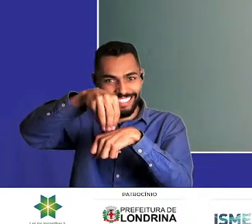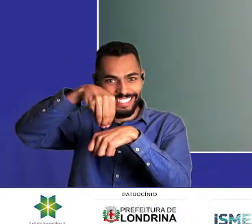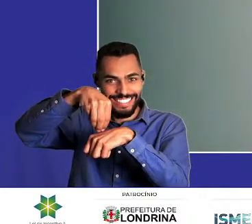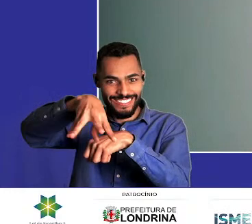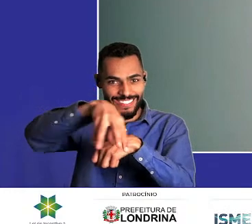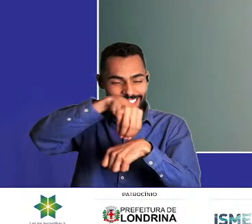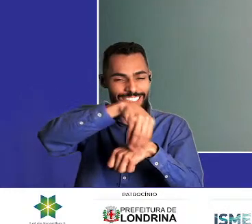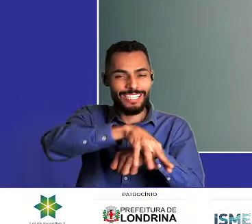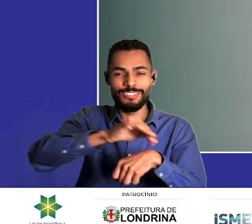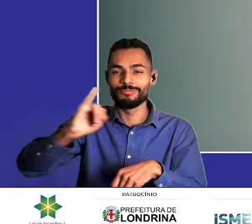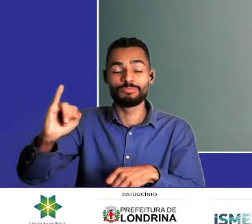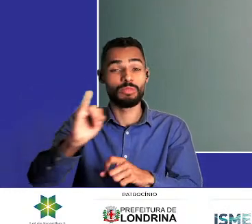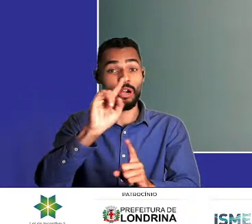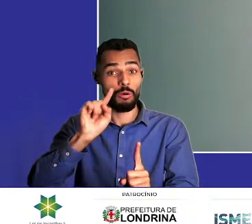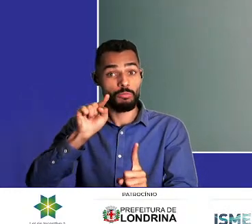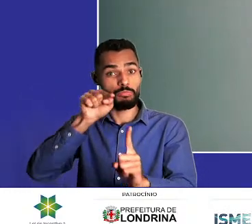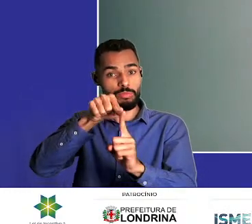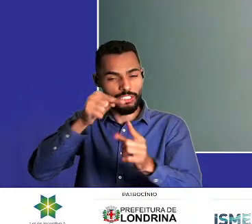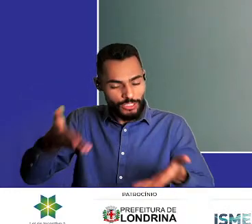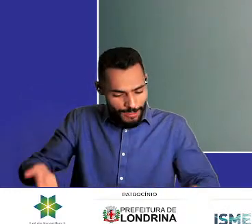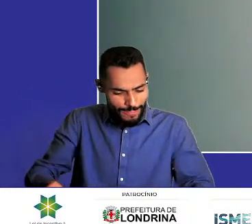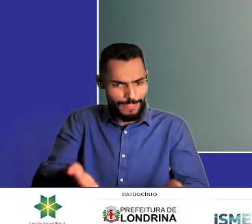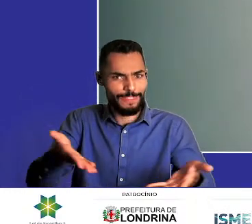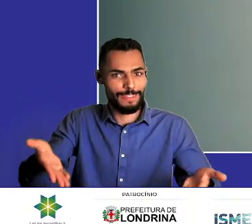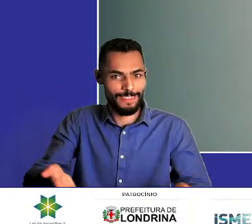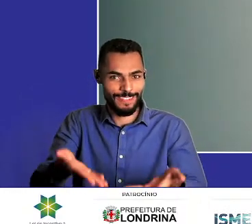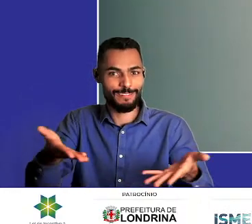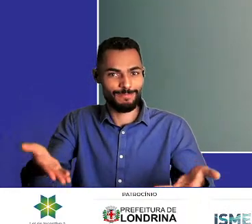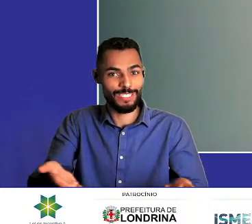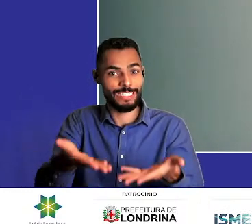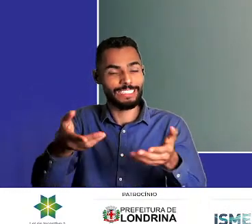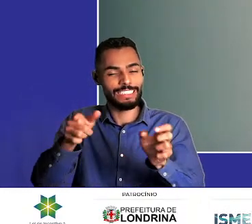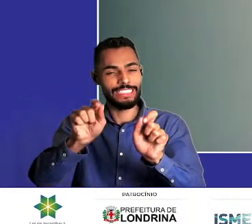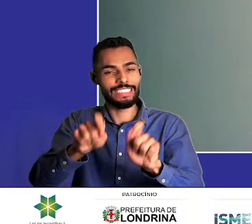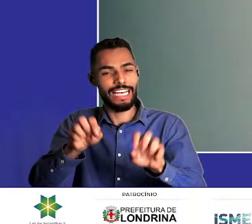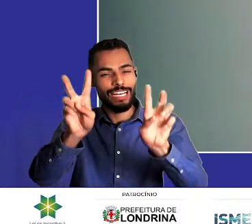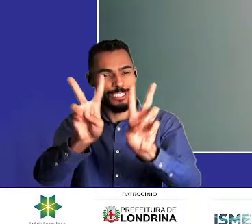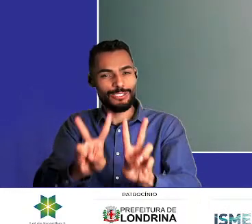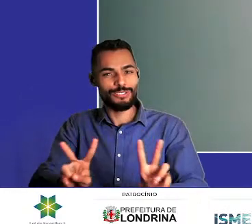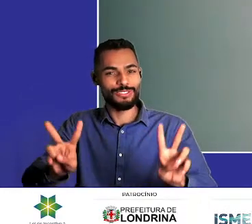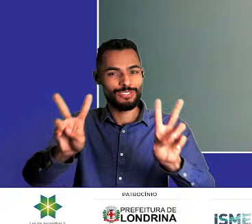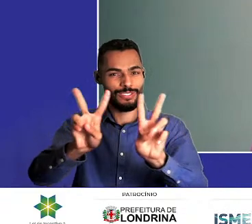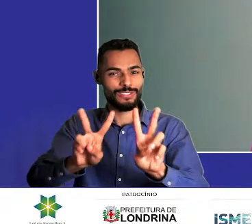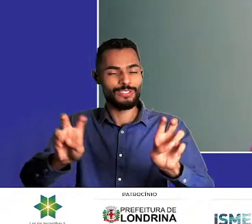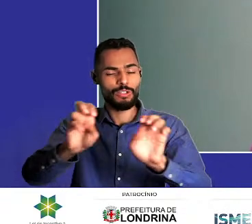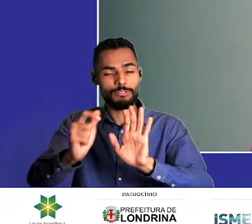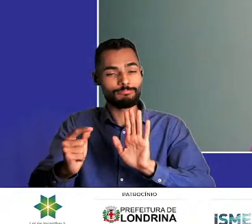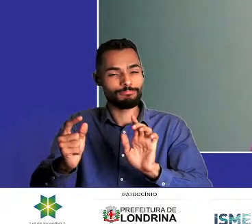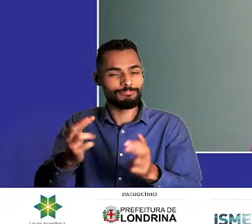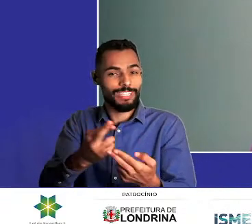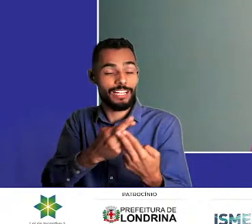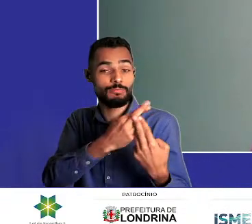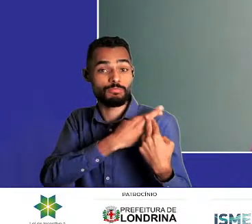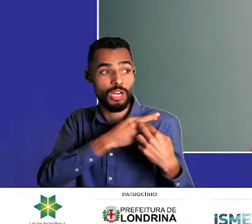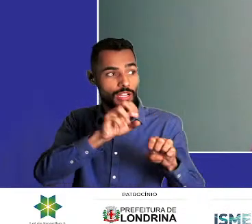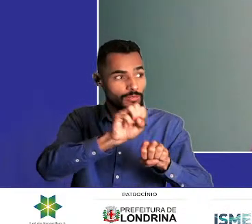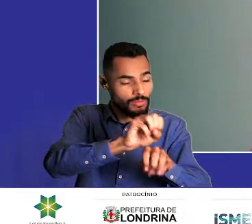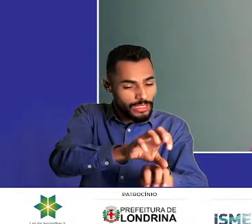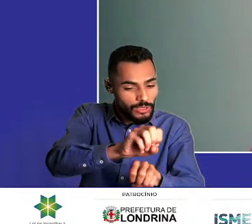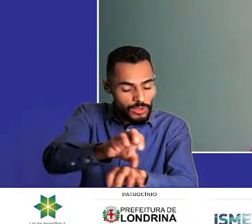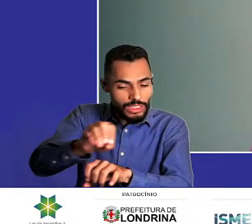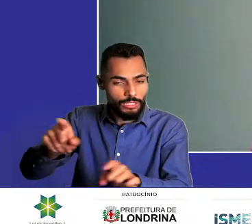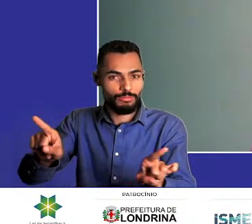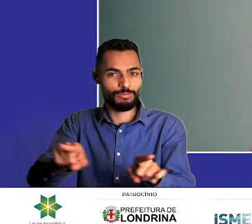the exercise of full citizenship, as well as in human rights. Discussing about